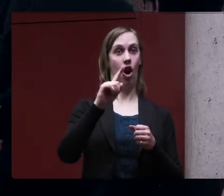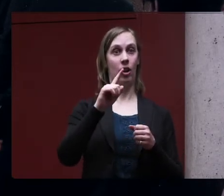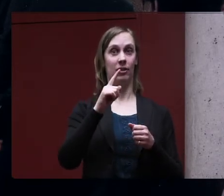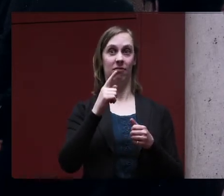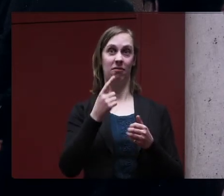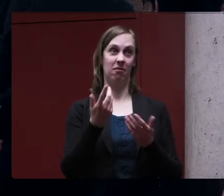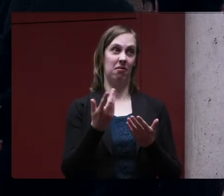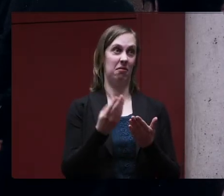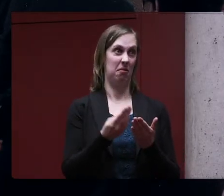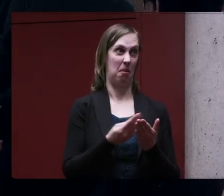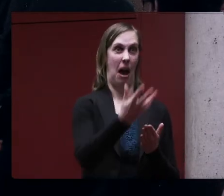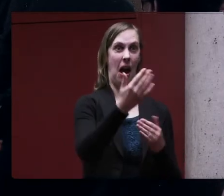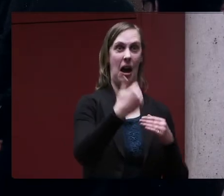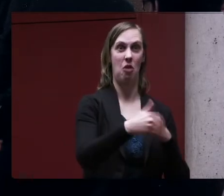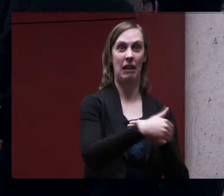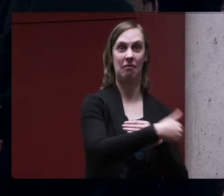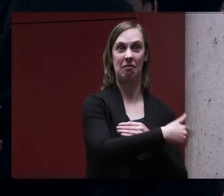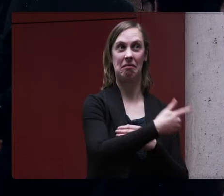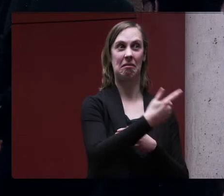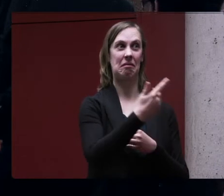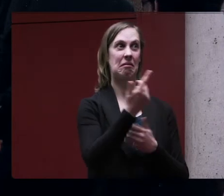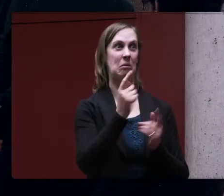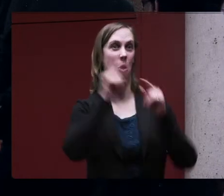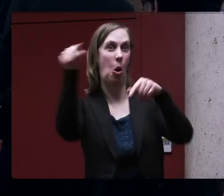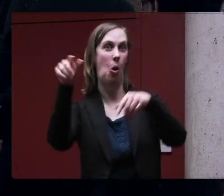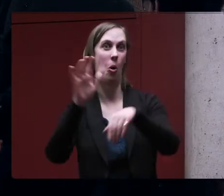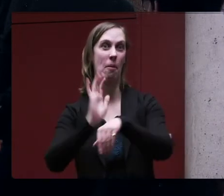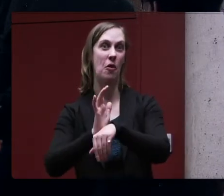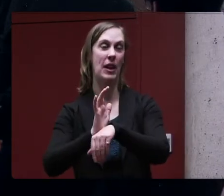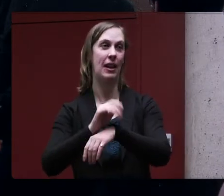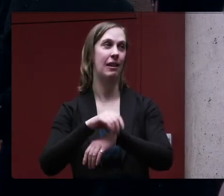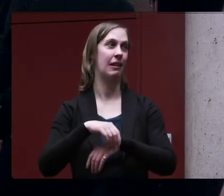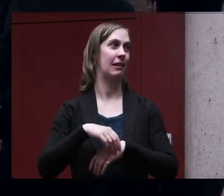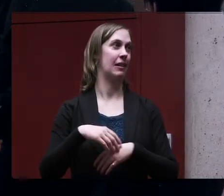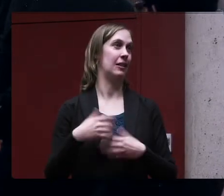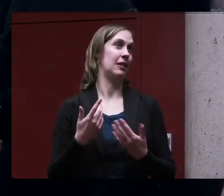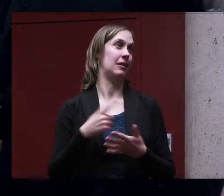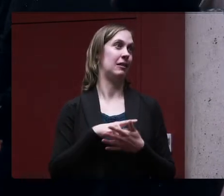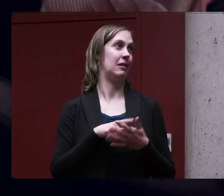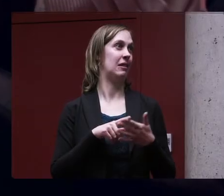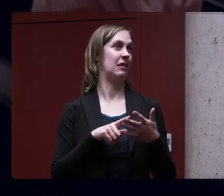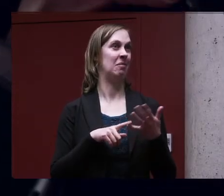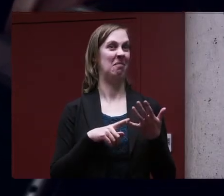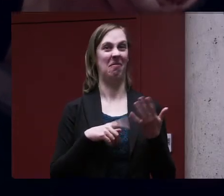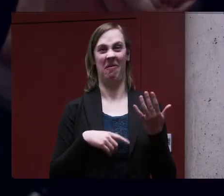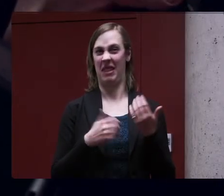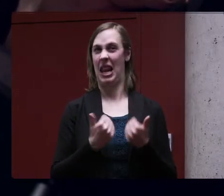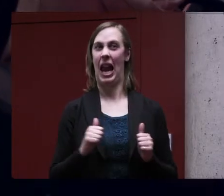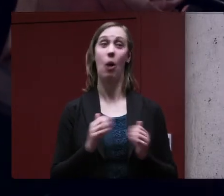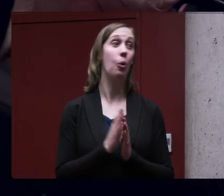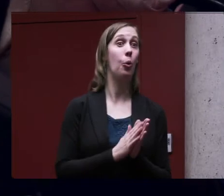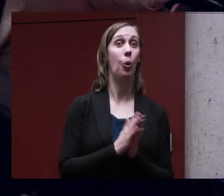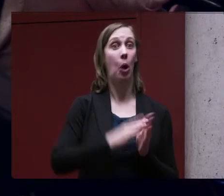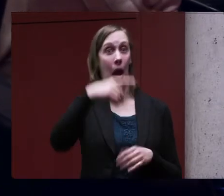bread, to provide a movie, to provide us anything that might